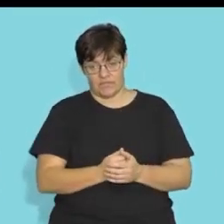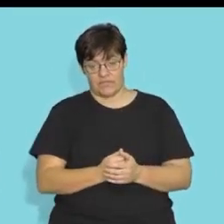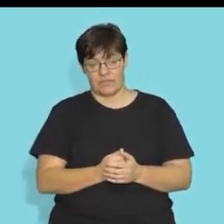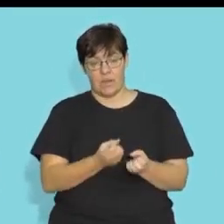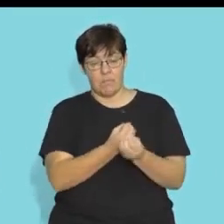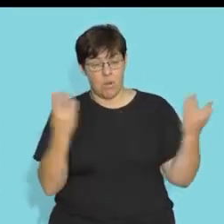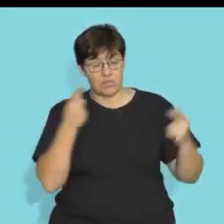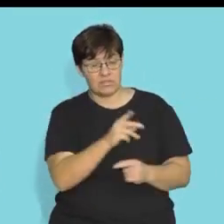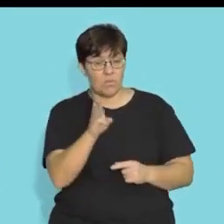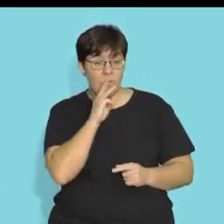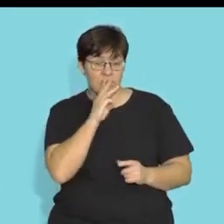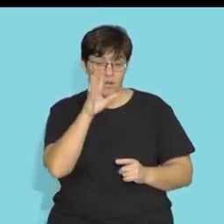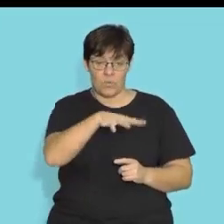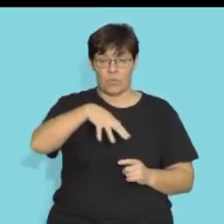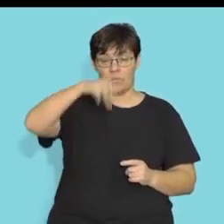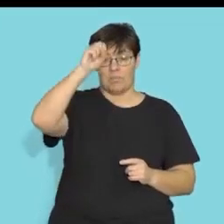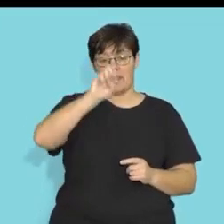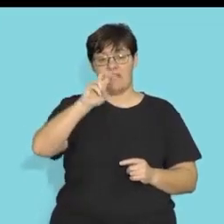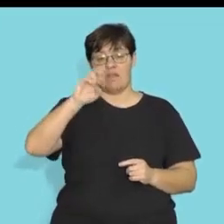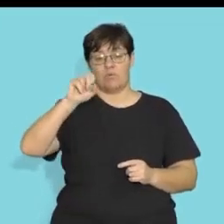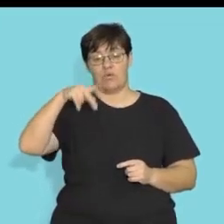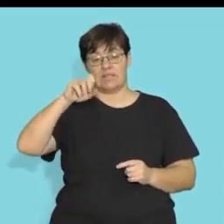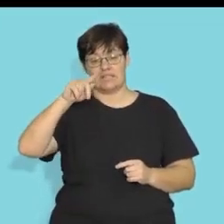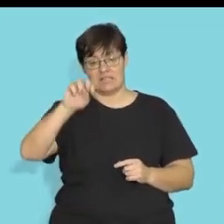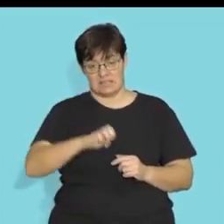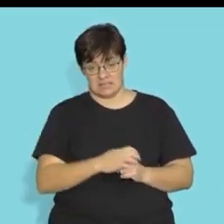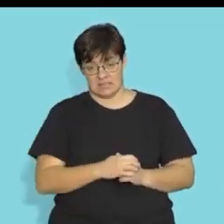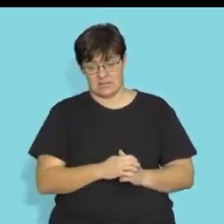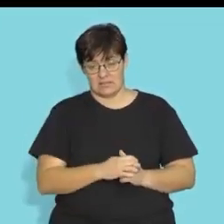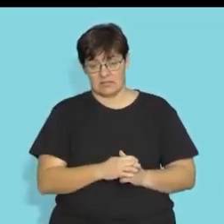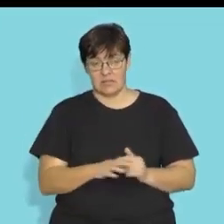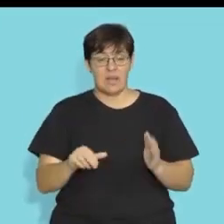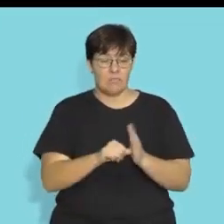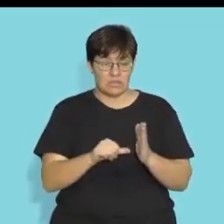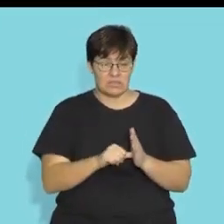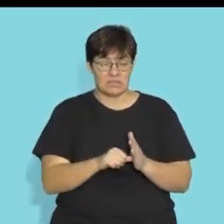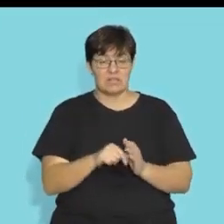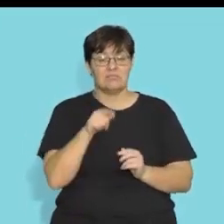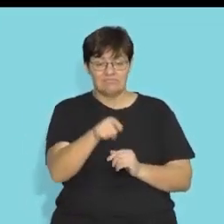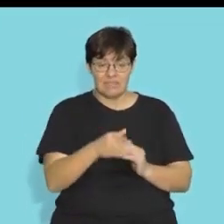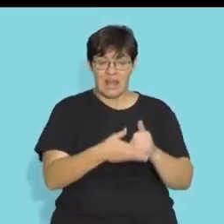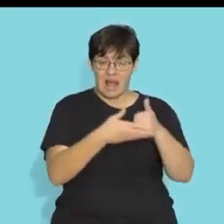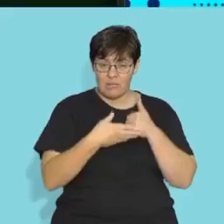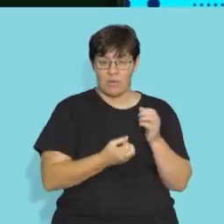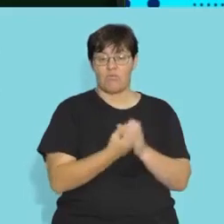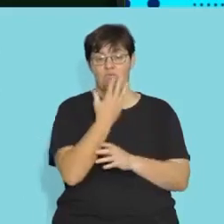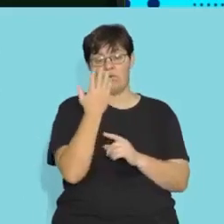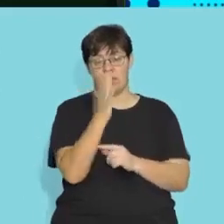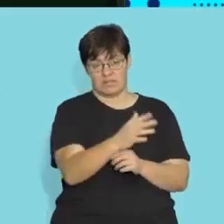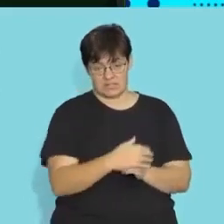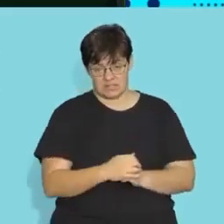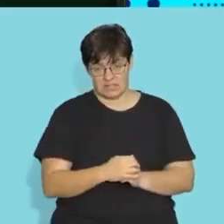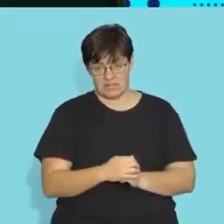soil. In addition, much of the water evaporates. So guys, it's important that we understand that